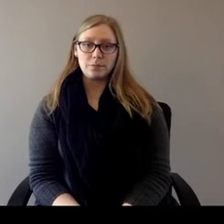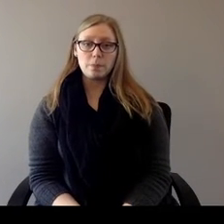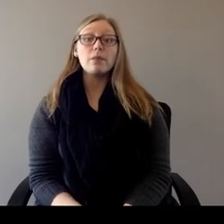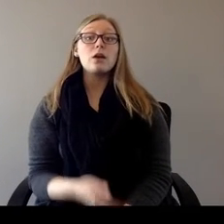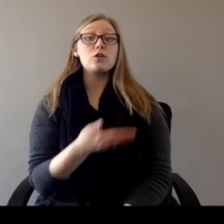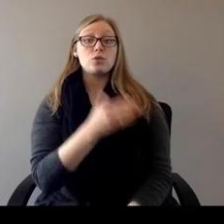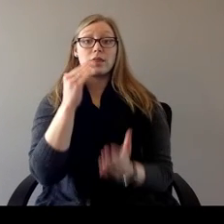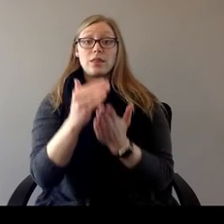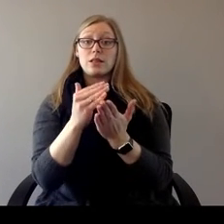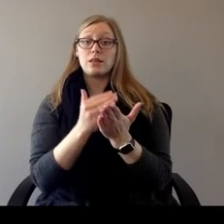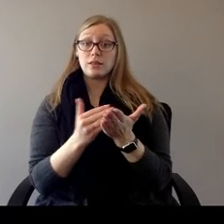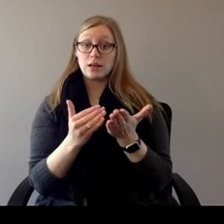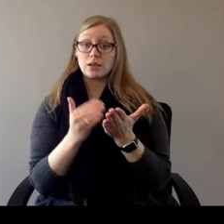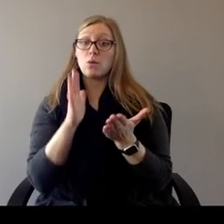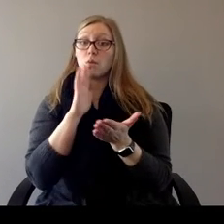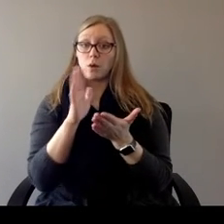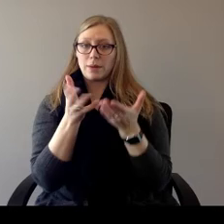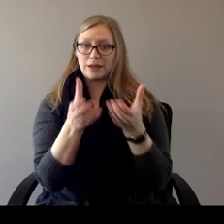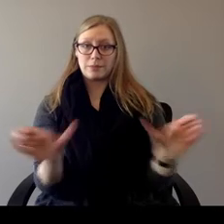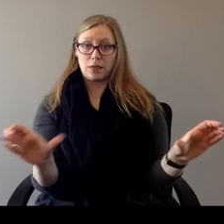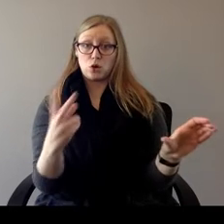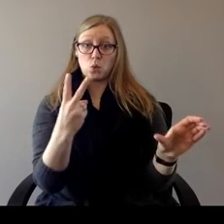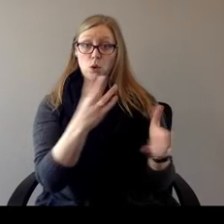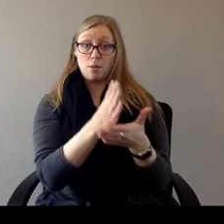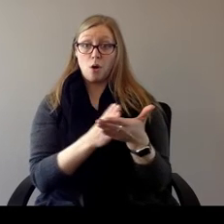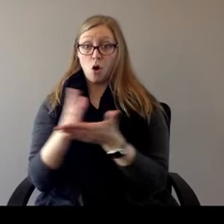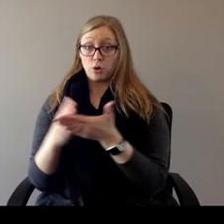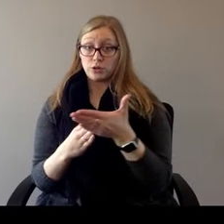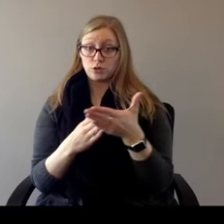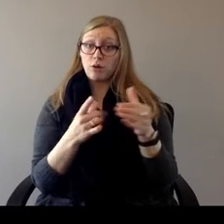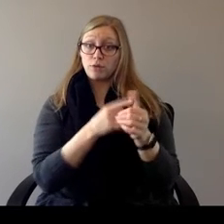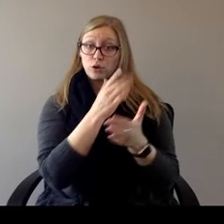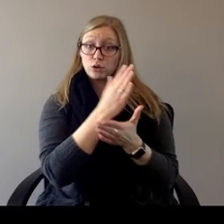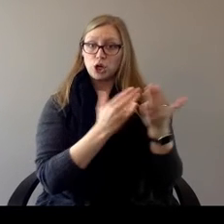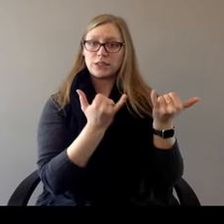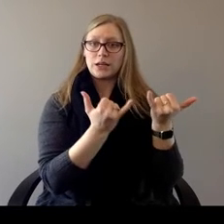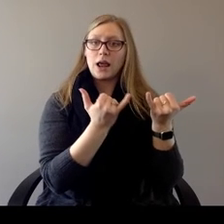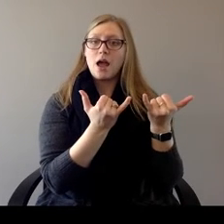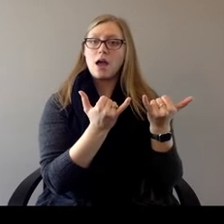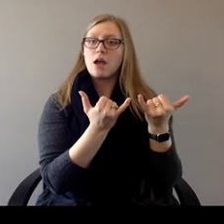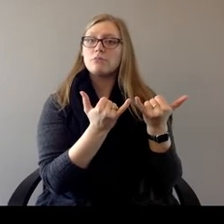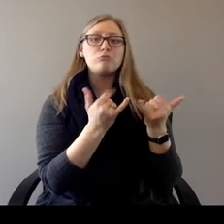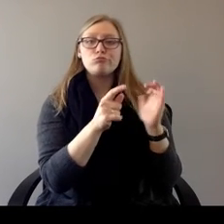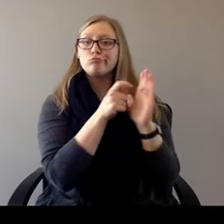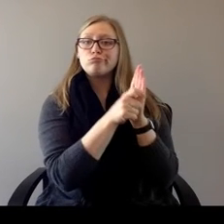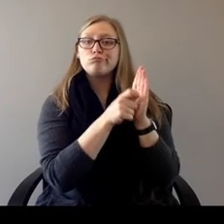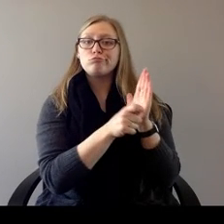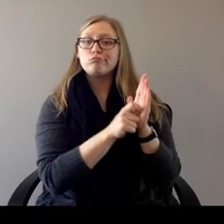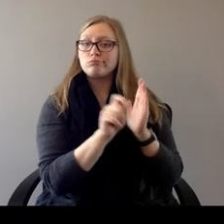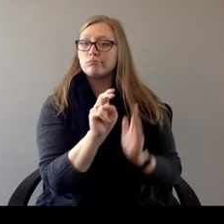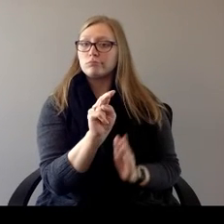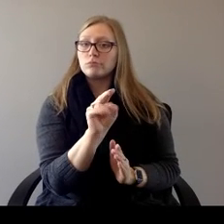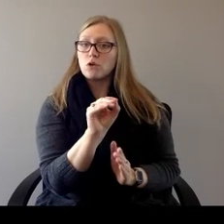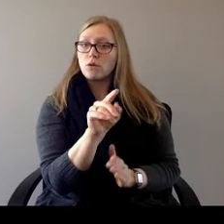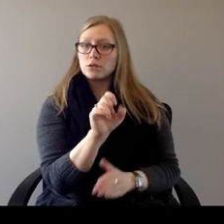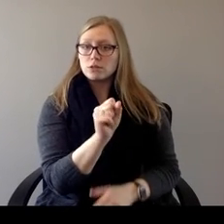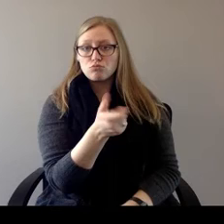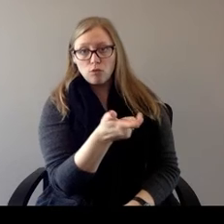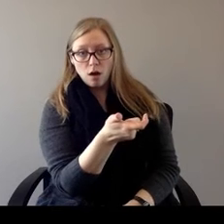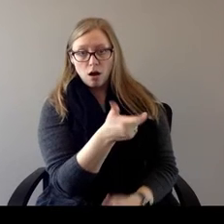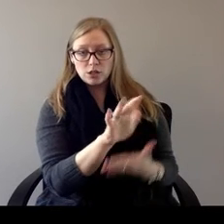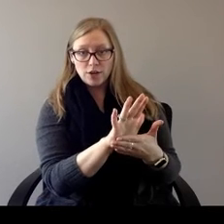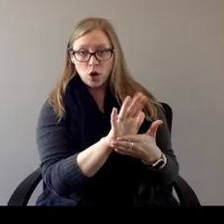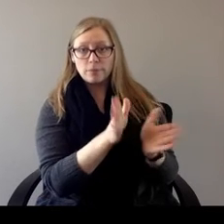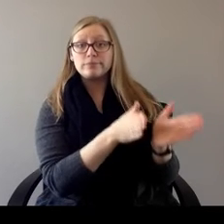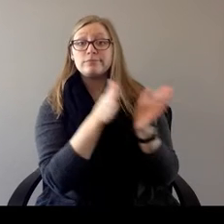So this lesson is going to be split into two parts. The first part today is just the taking some notes, and then there's the last